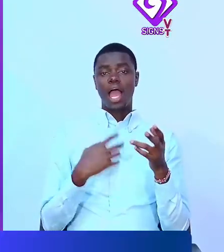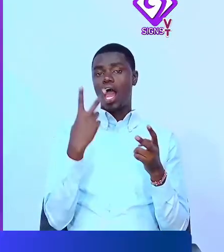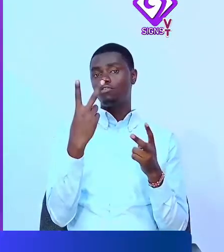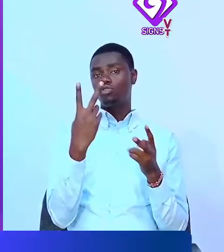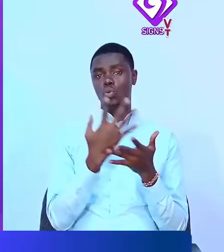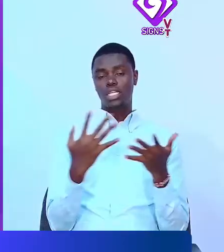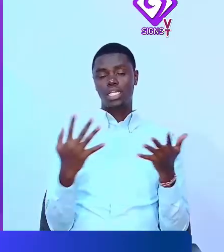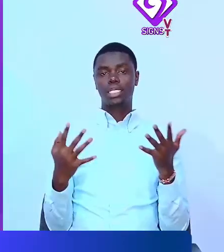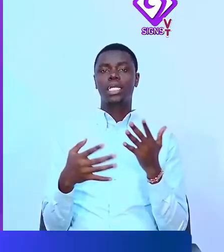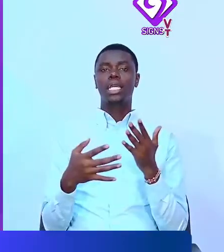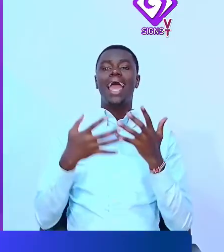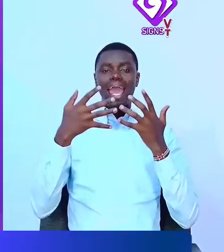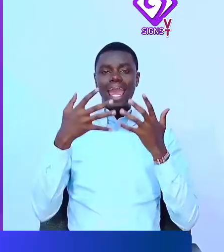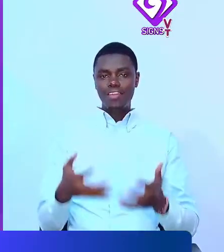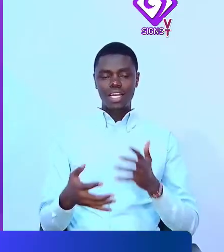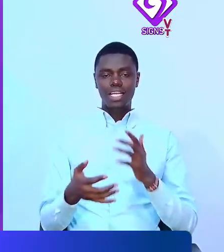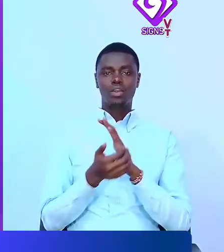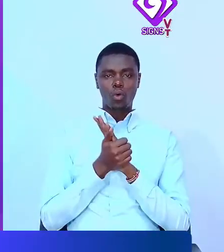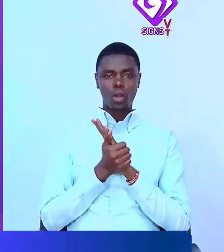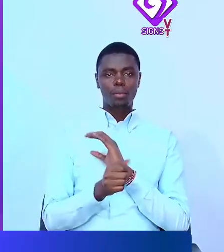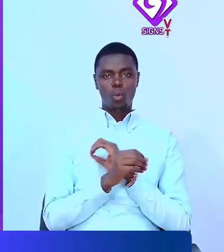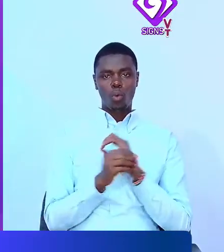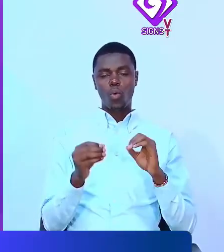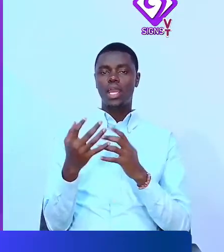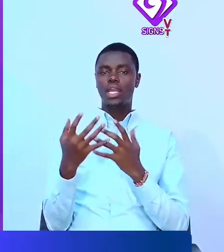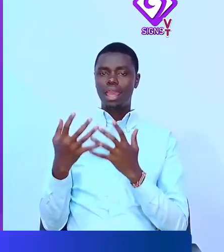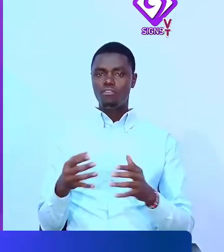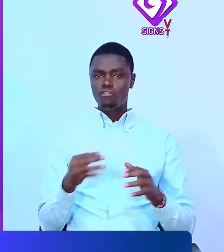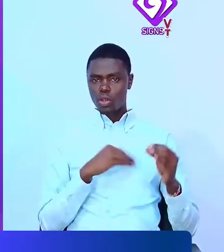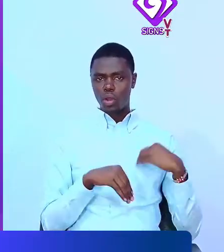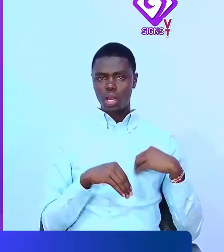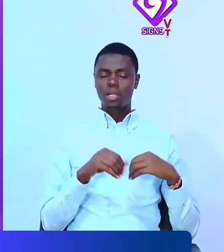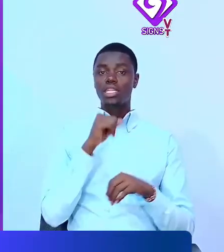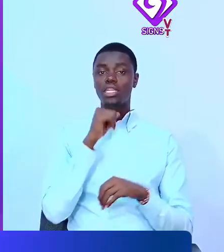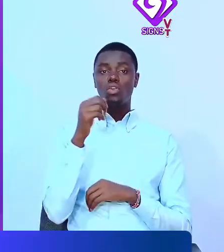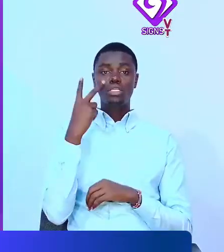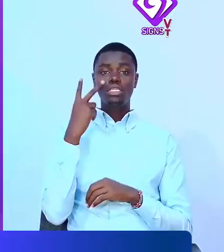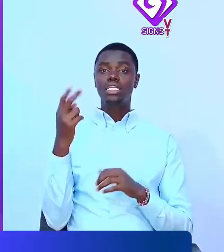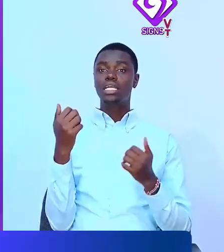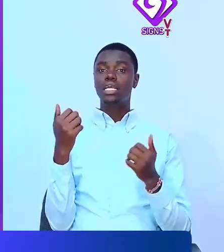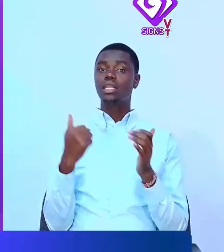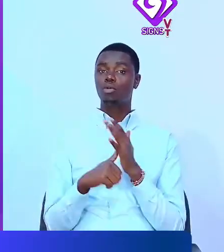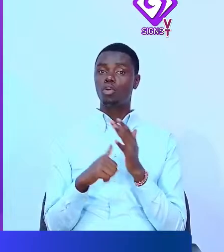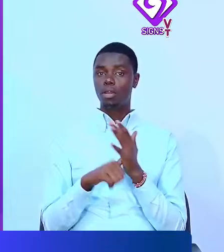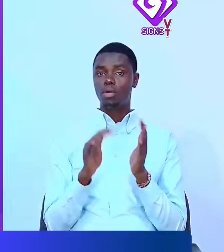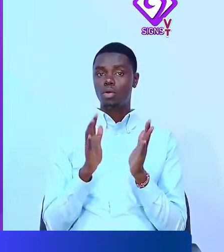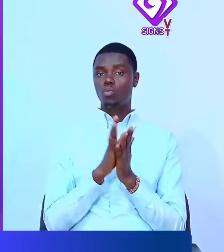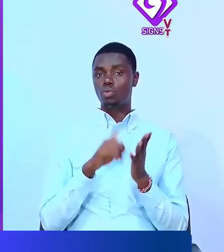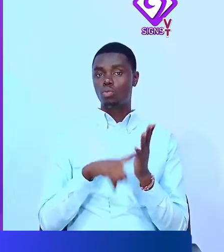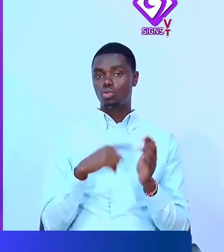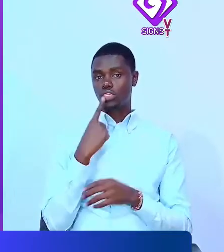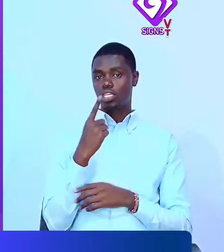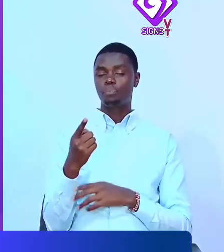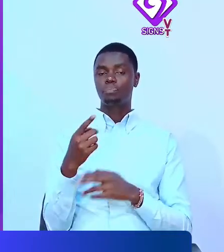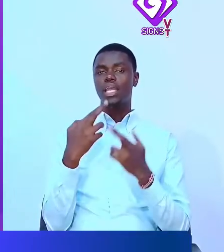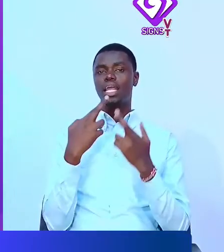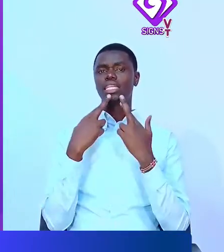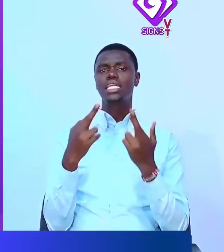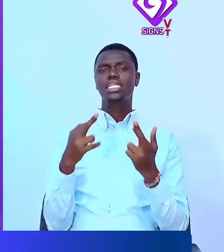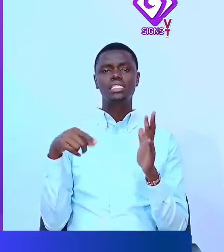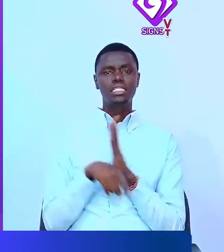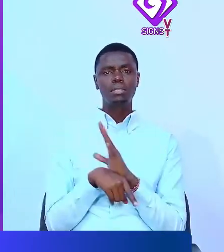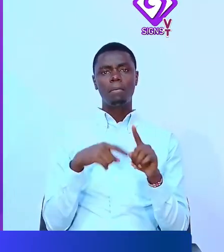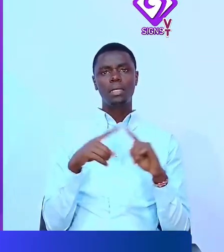grossly incompetent, grossly corrupt, that they don't see anything wrong with what you're saying. Yeah. The implications are so deep, but they